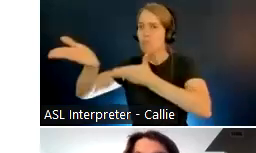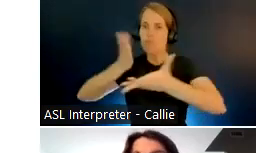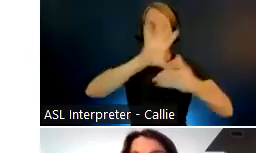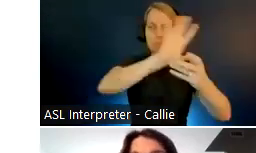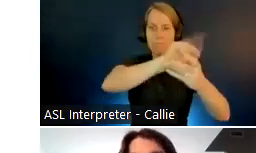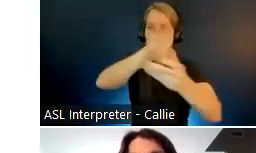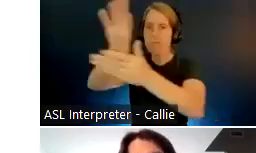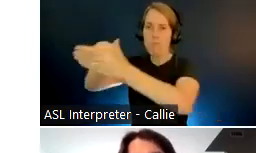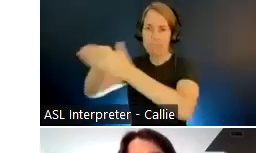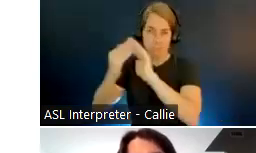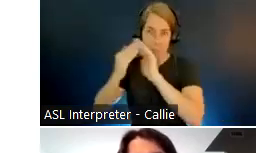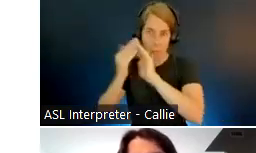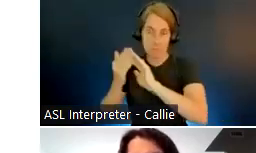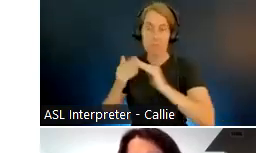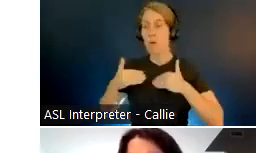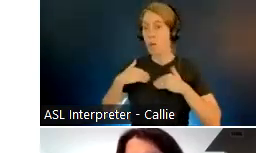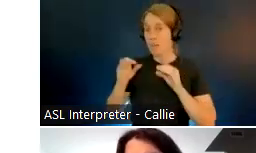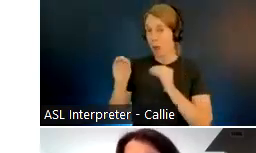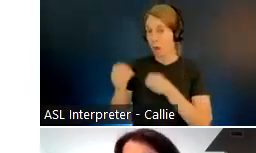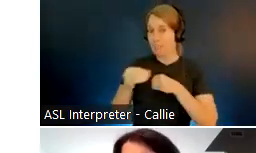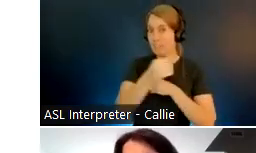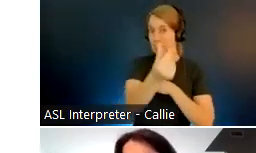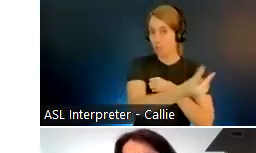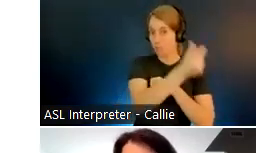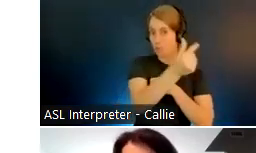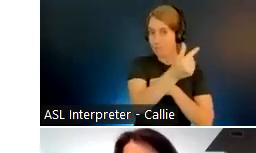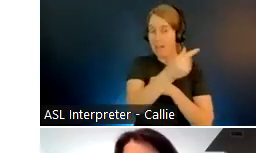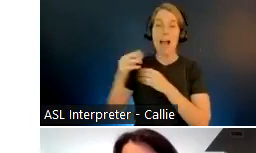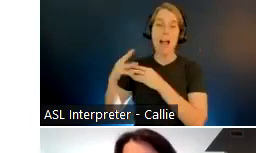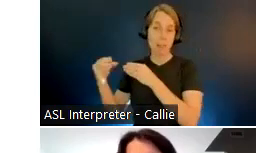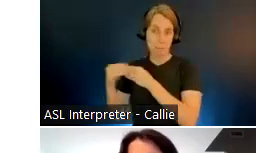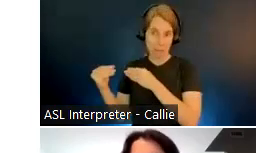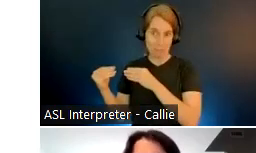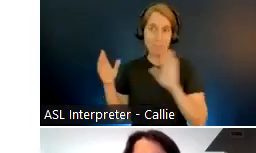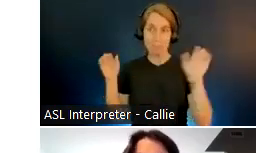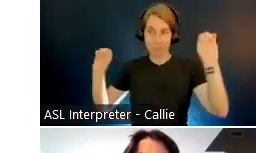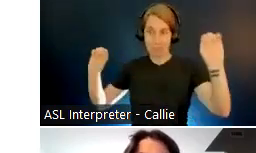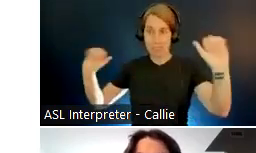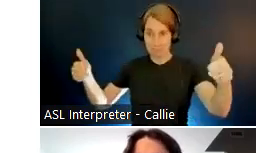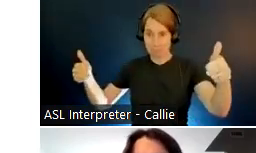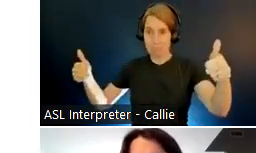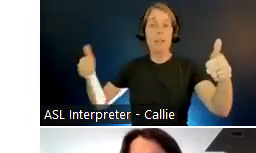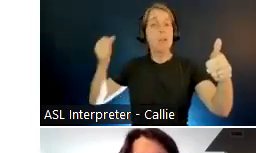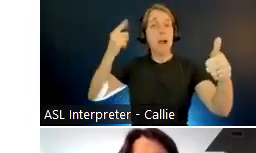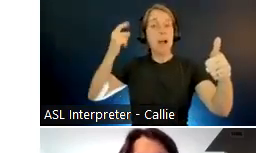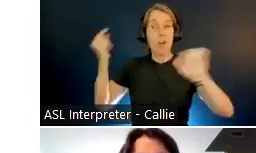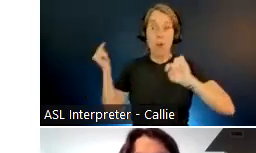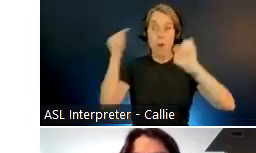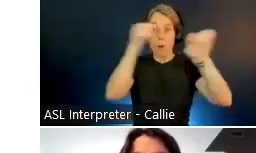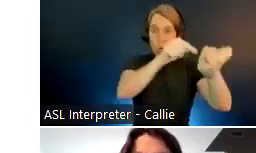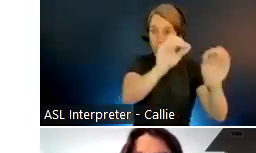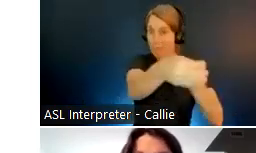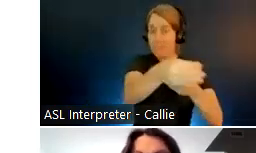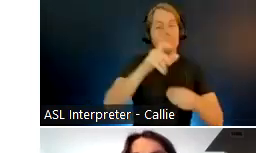do have an office in Greenville and Columbia, but folks don't have to come to our office. We can go to them. We can meet them in